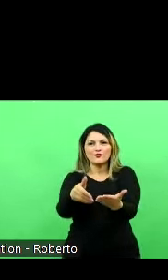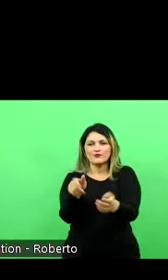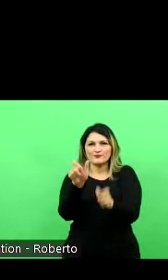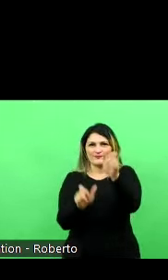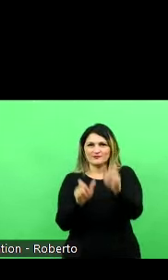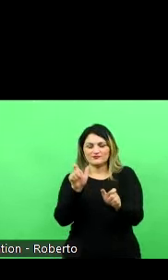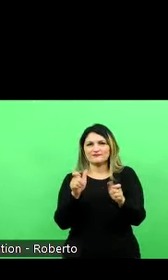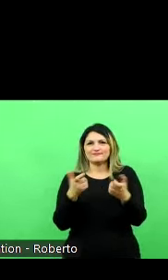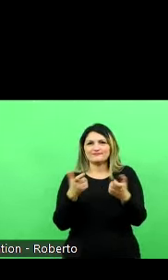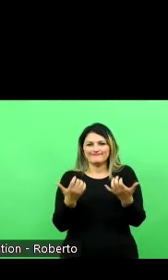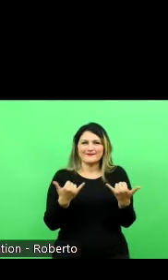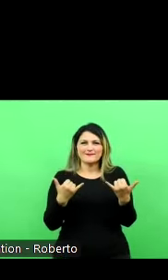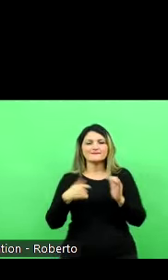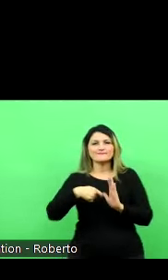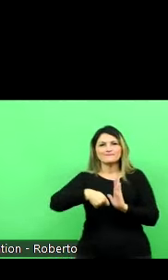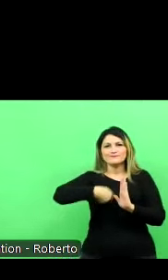and we are projected to reach